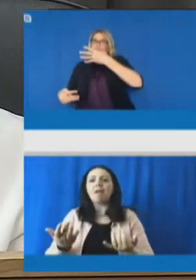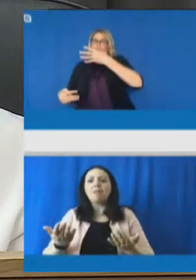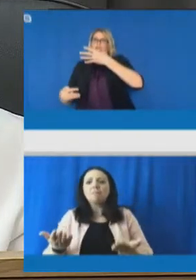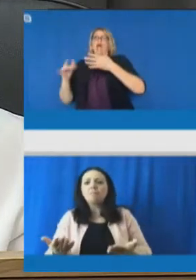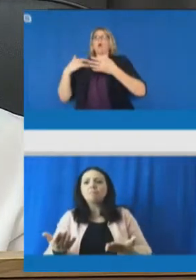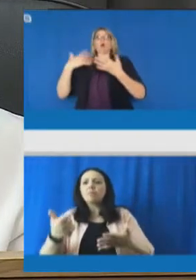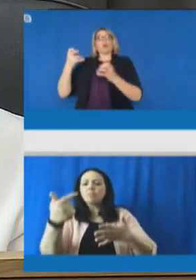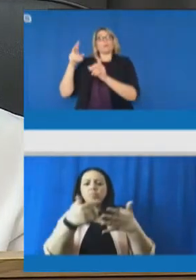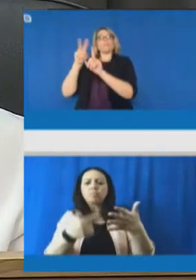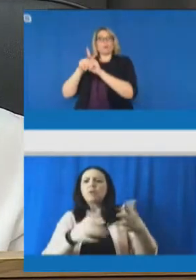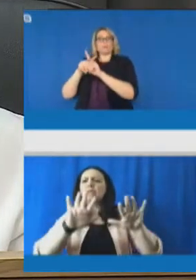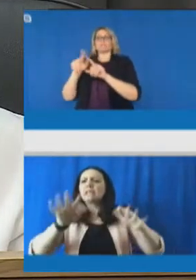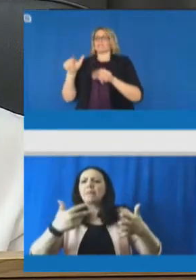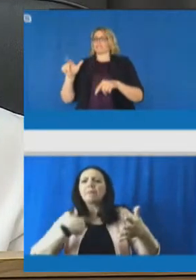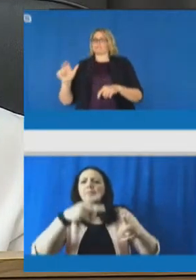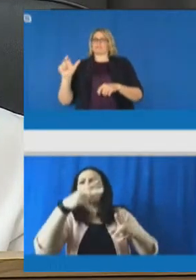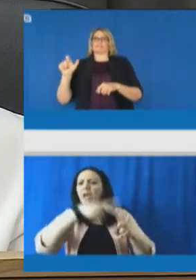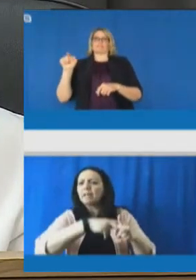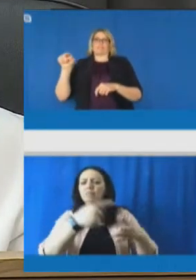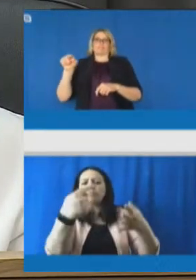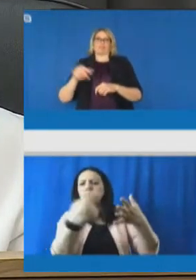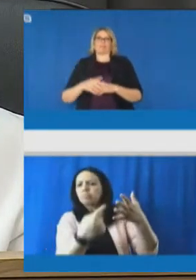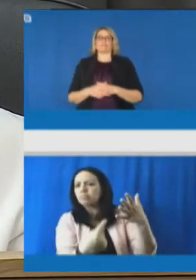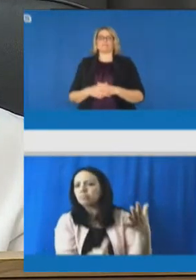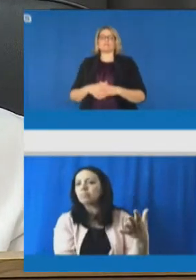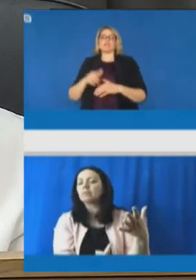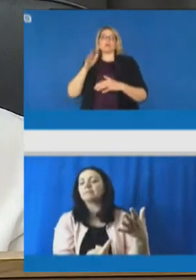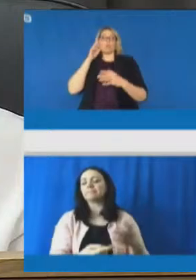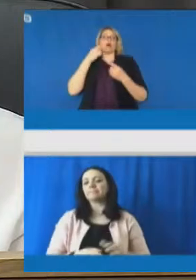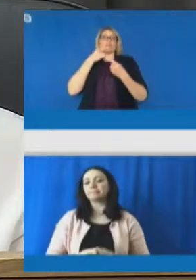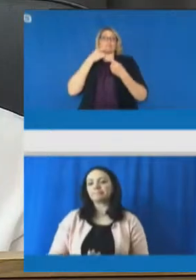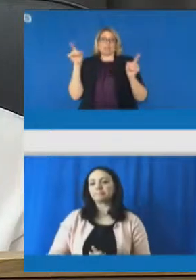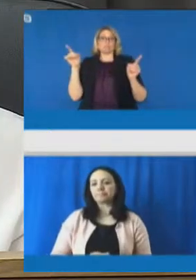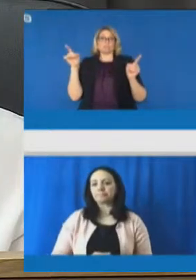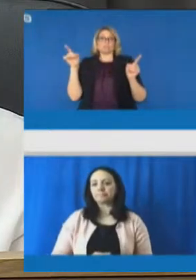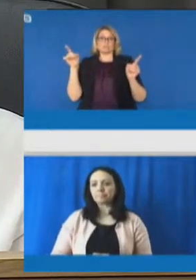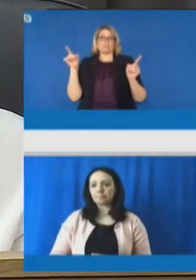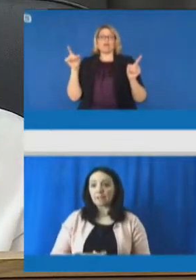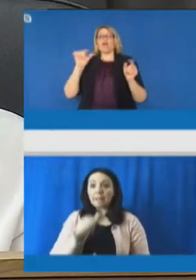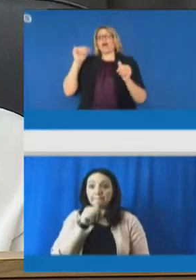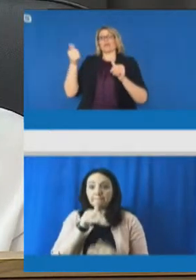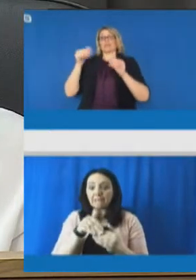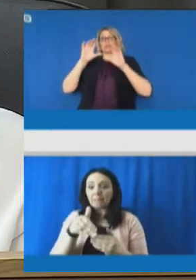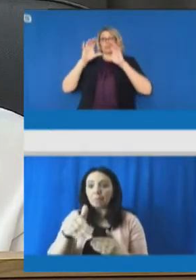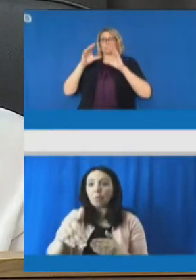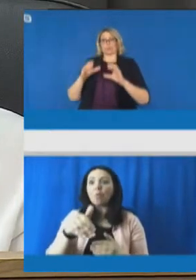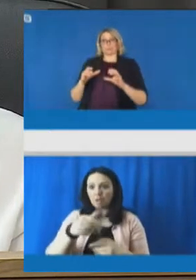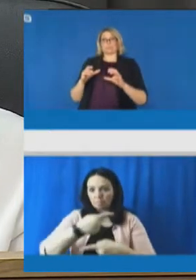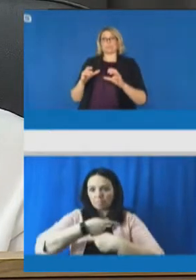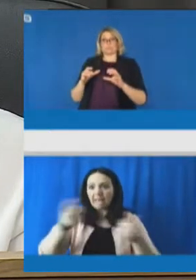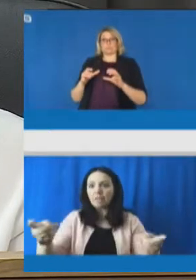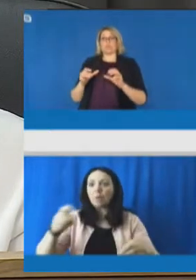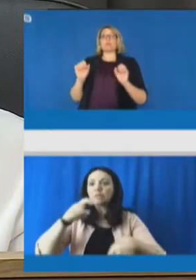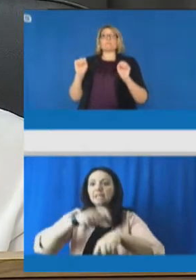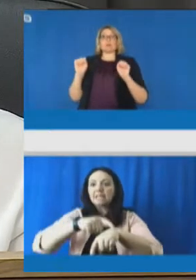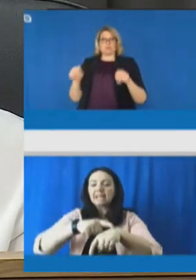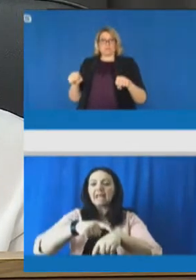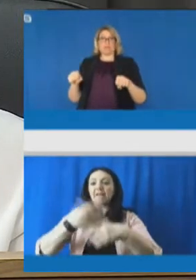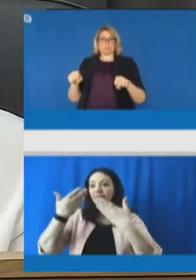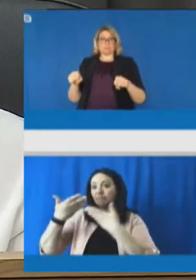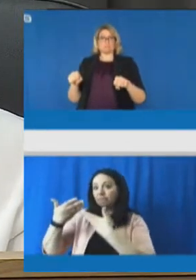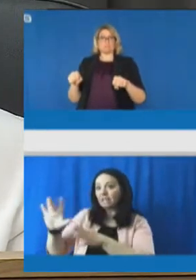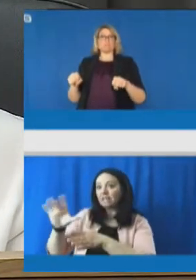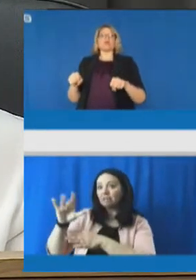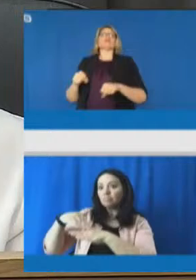coronavirus vaccine before the end of March. We had promised to address the burden placed on